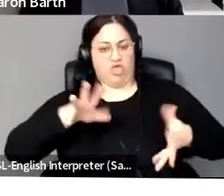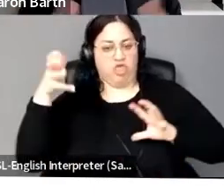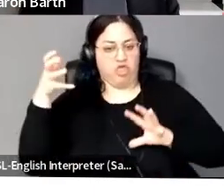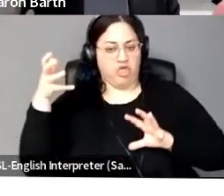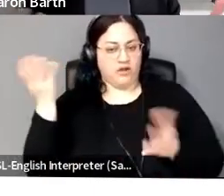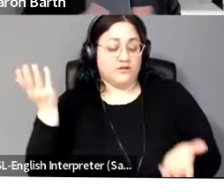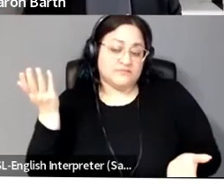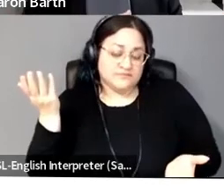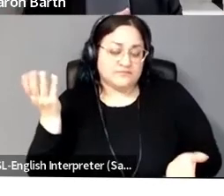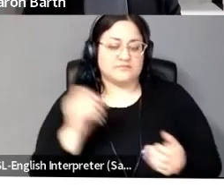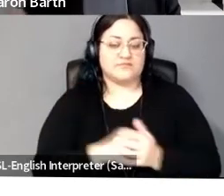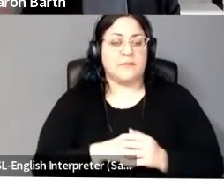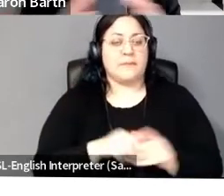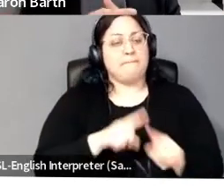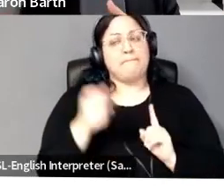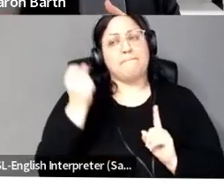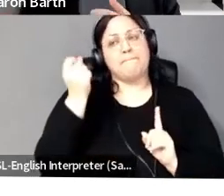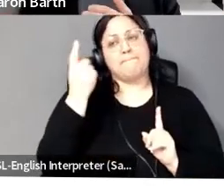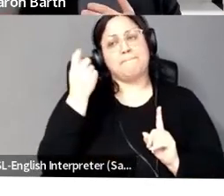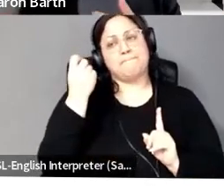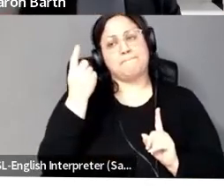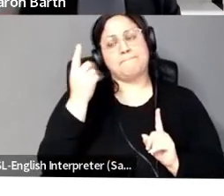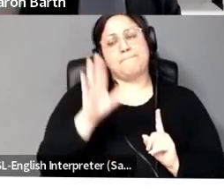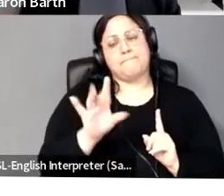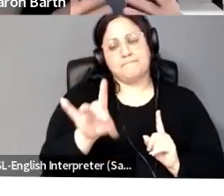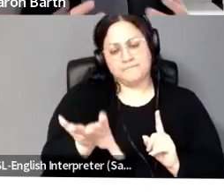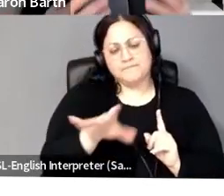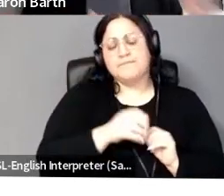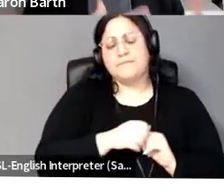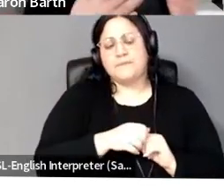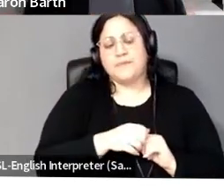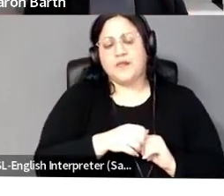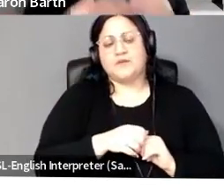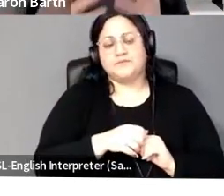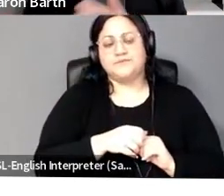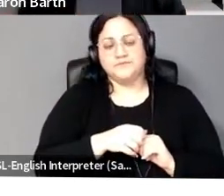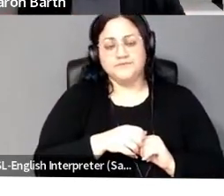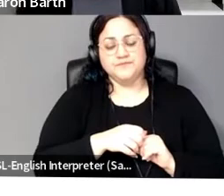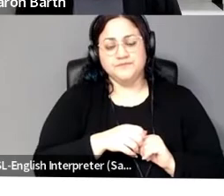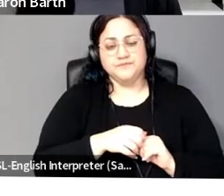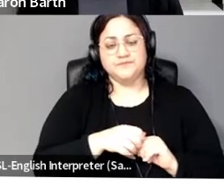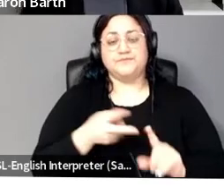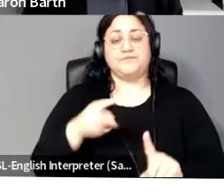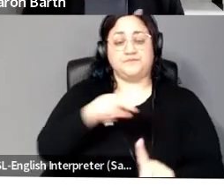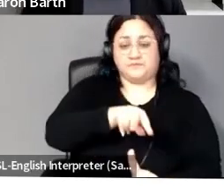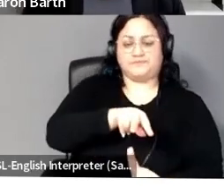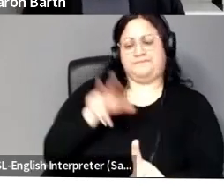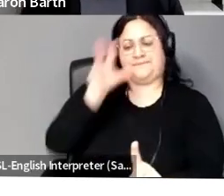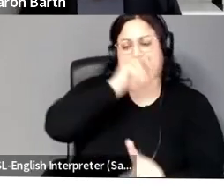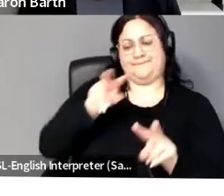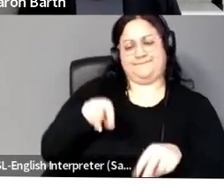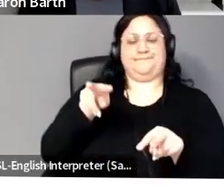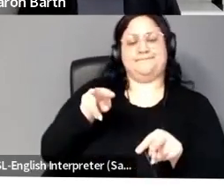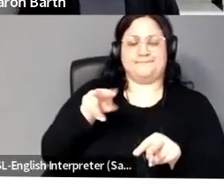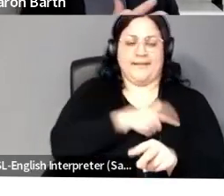But what could be an equally what could equally be an explanation for their